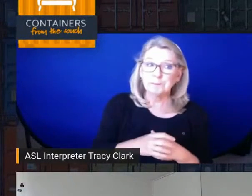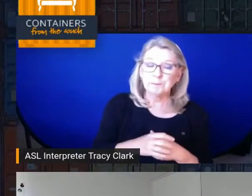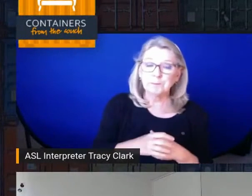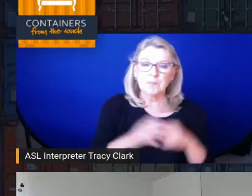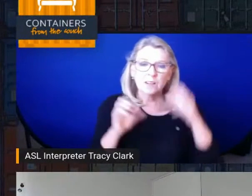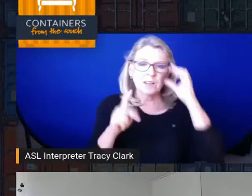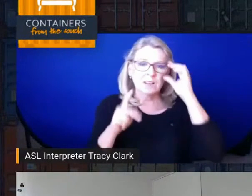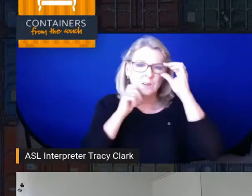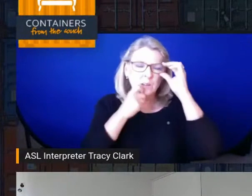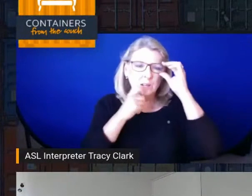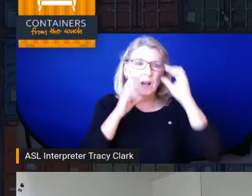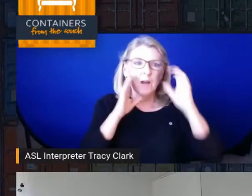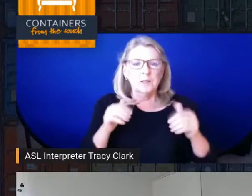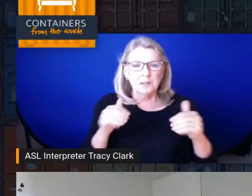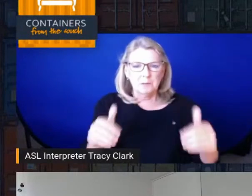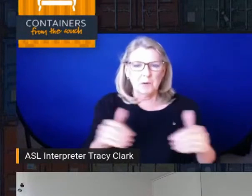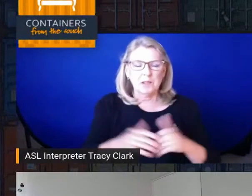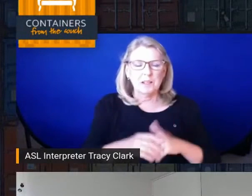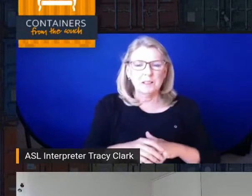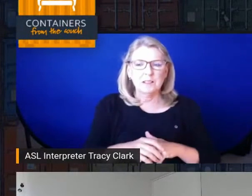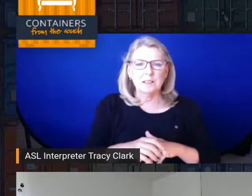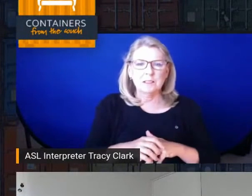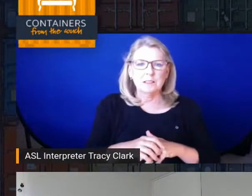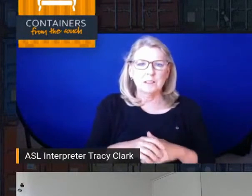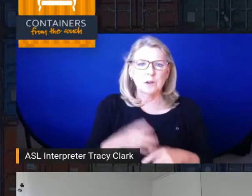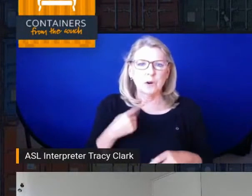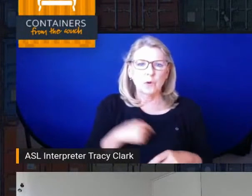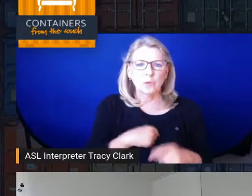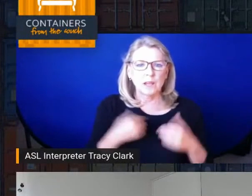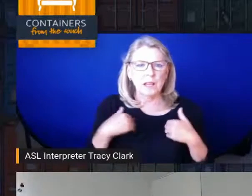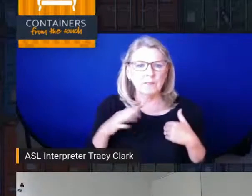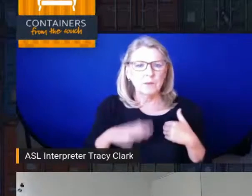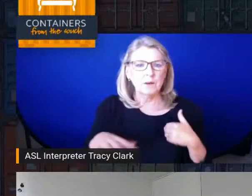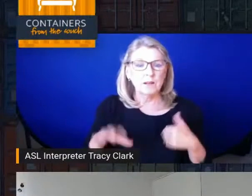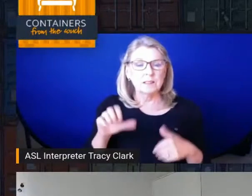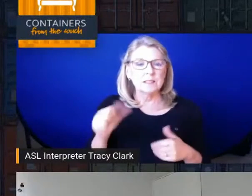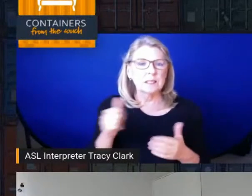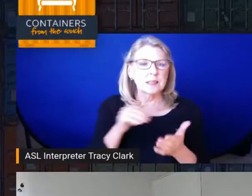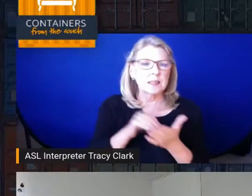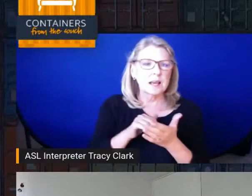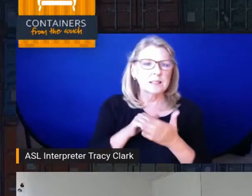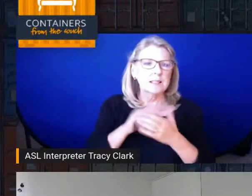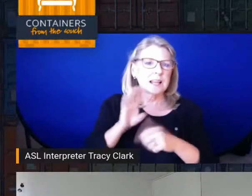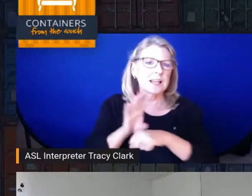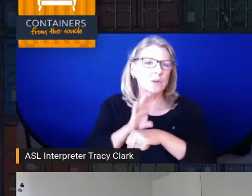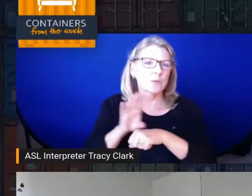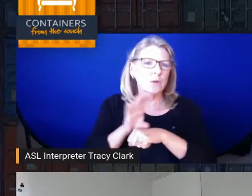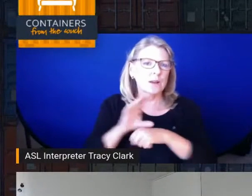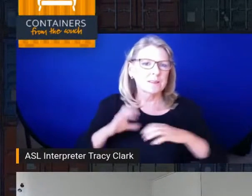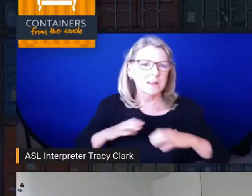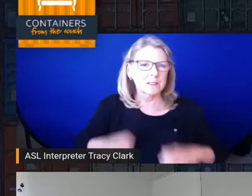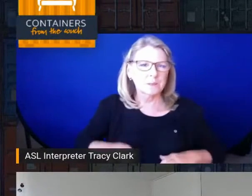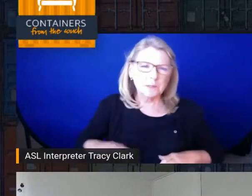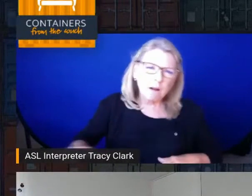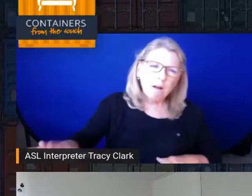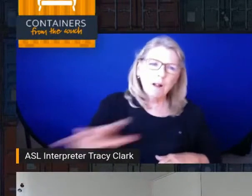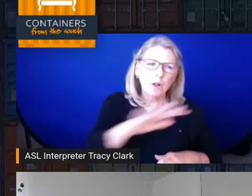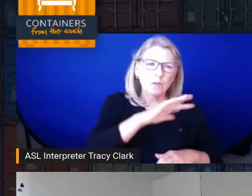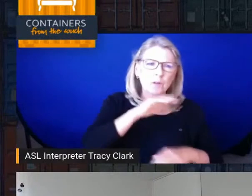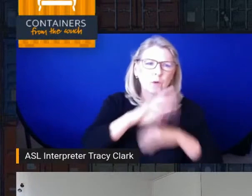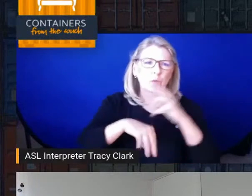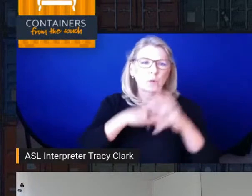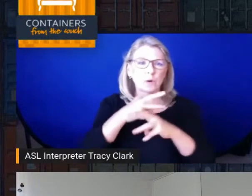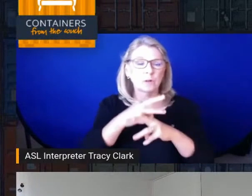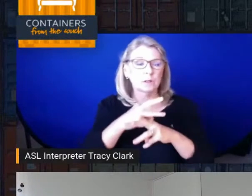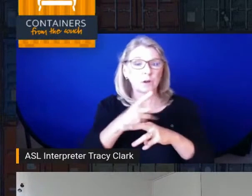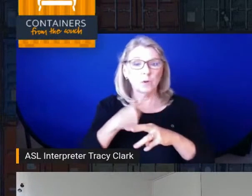I'm going to keep going then. And so we have about 10,000 enterprise customers around the world. And what we do with Equinix Metal is try to